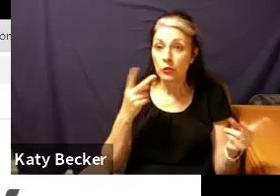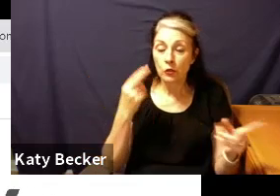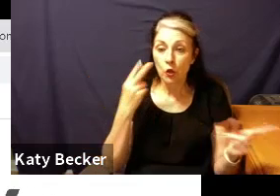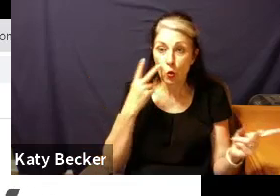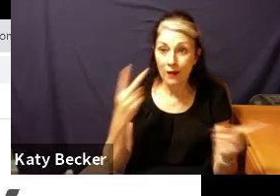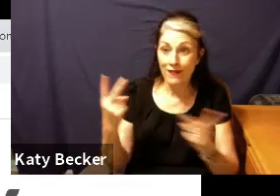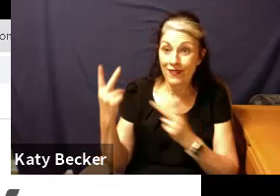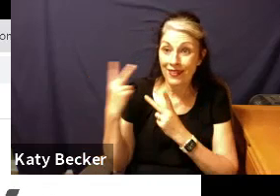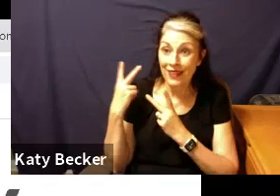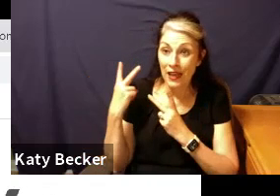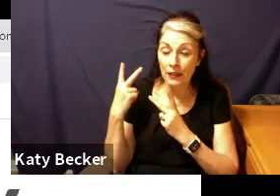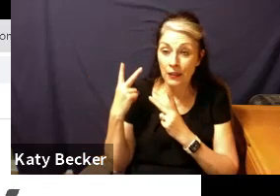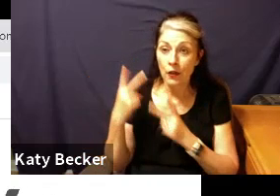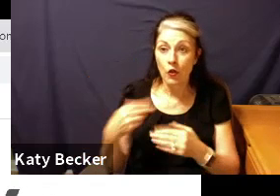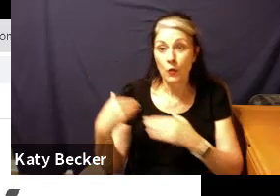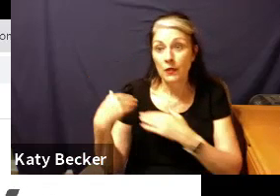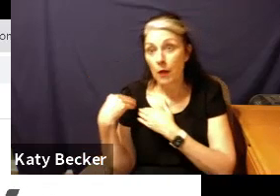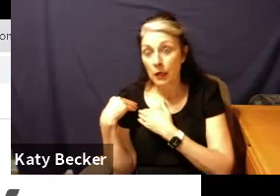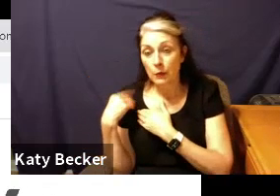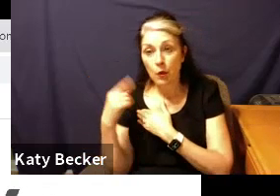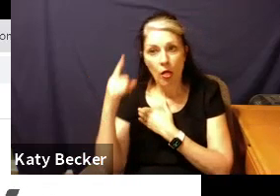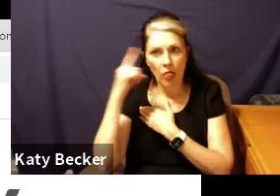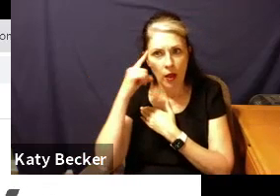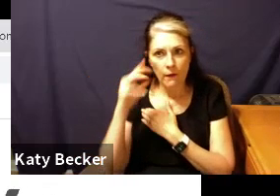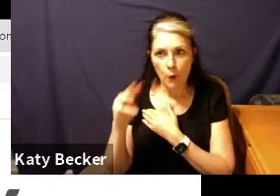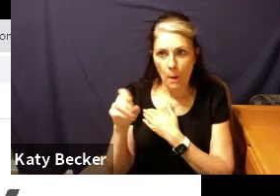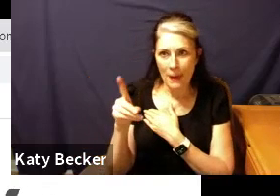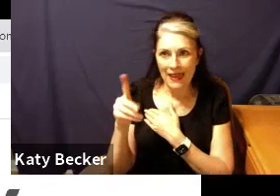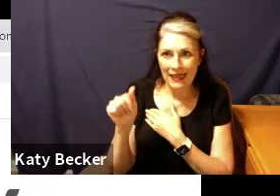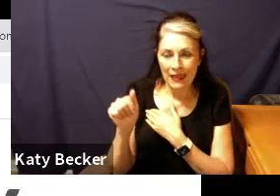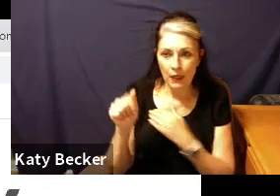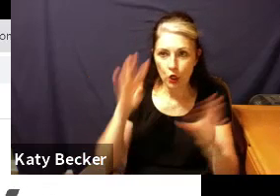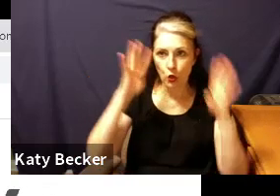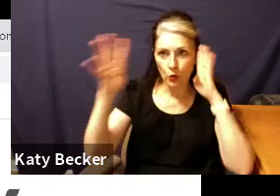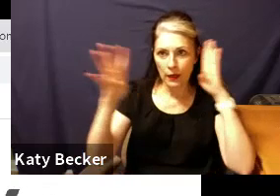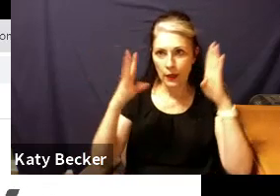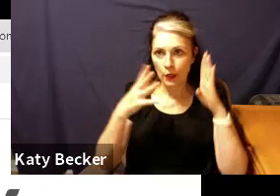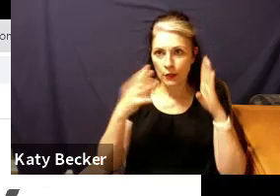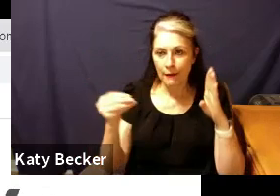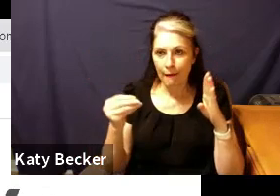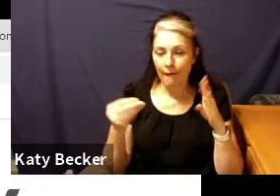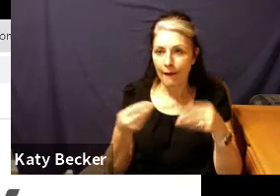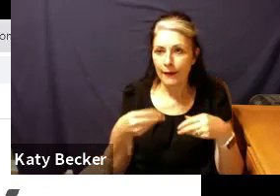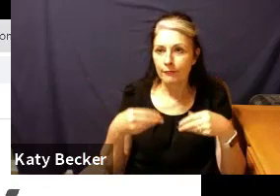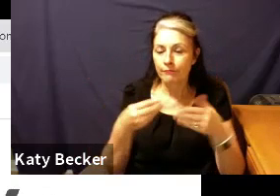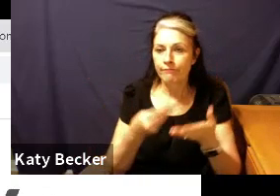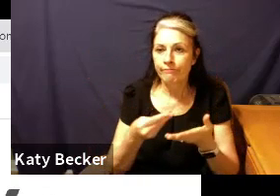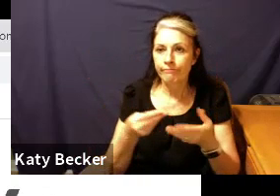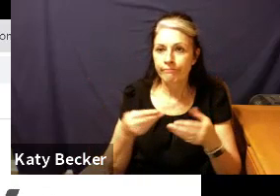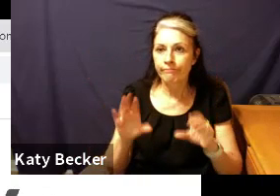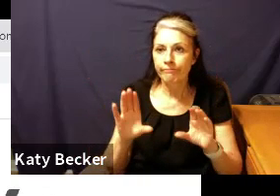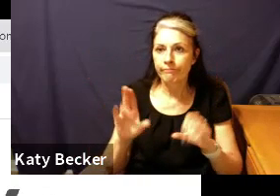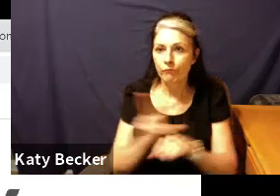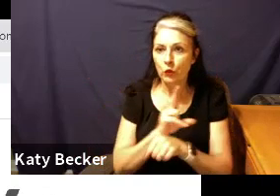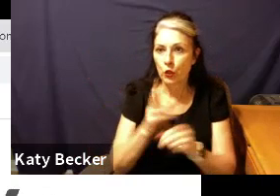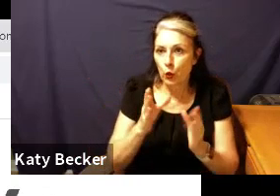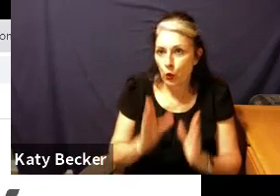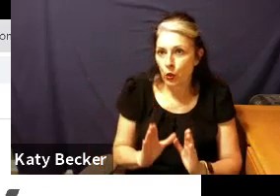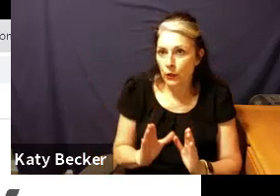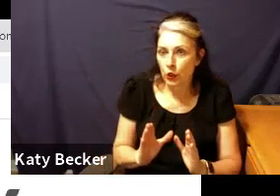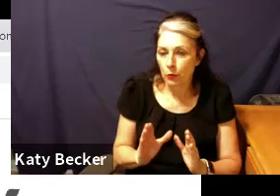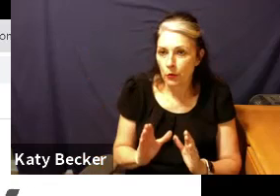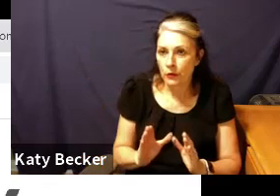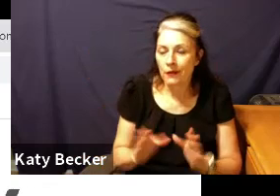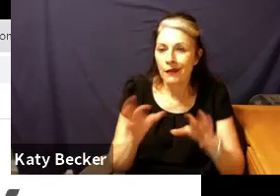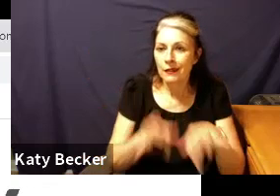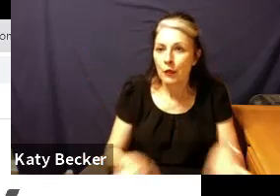responsibilities as thoughtful media creators and consumers. So it's really showing them, again, those critical thinking skills that we